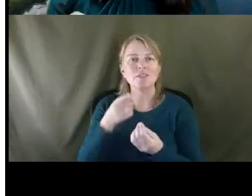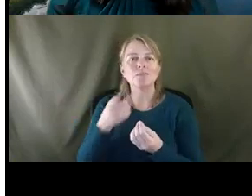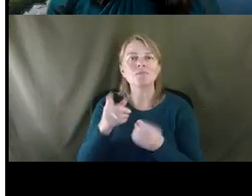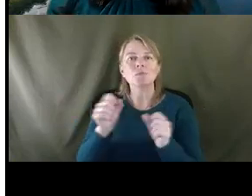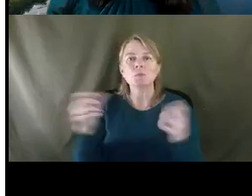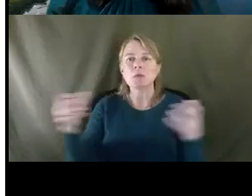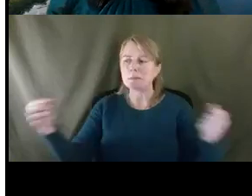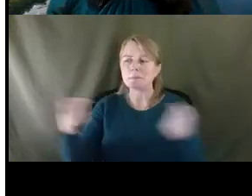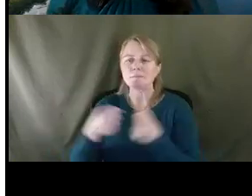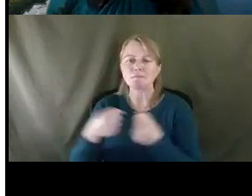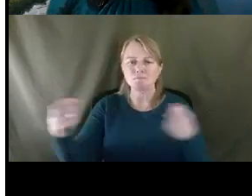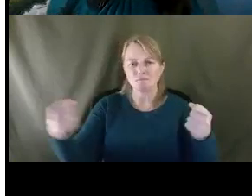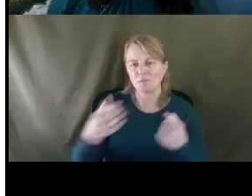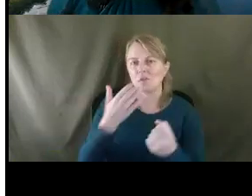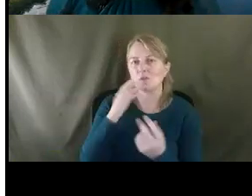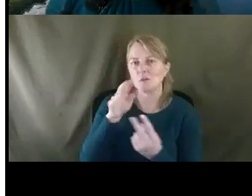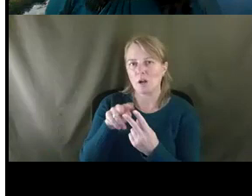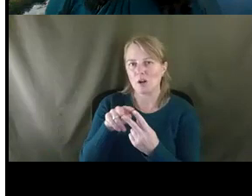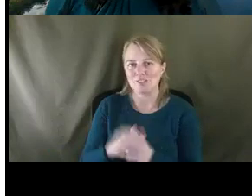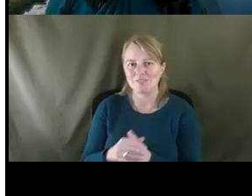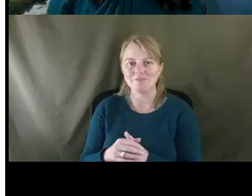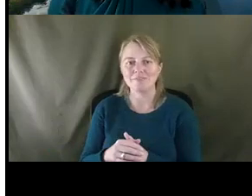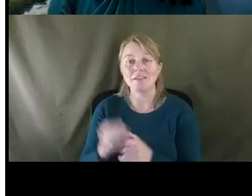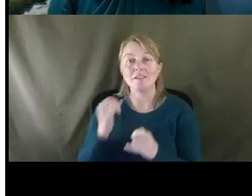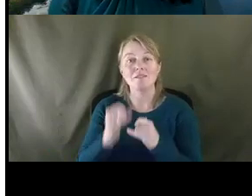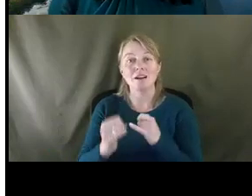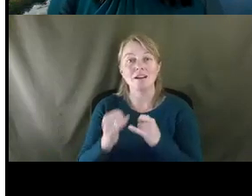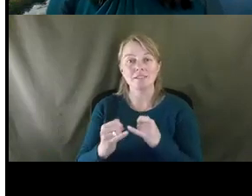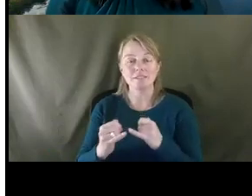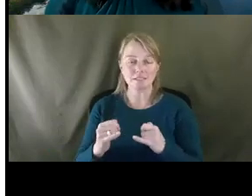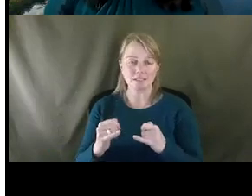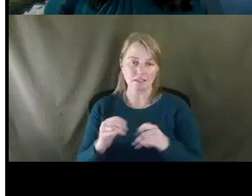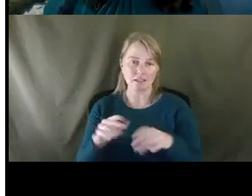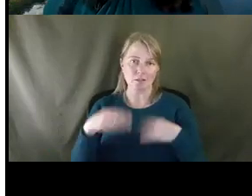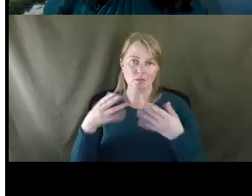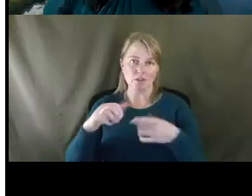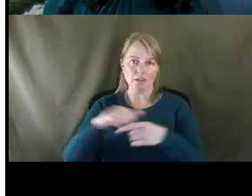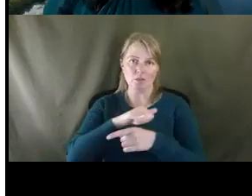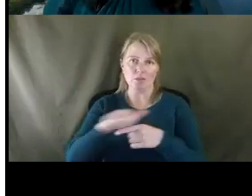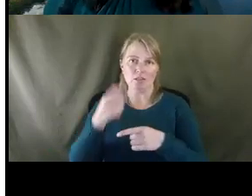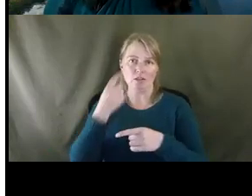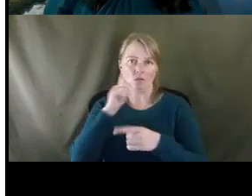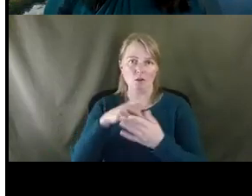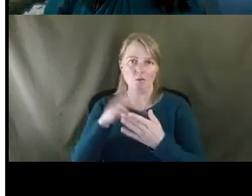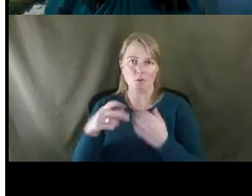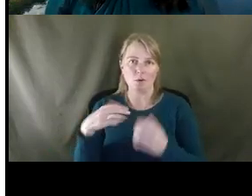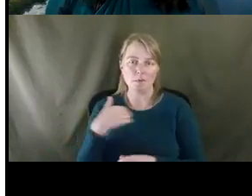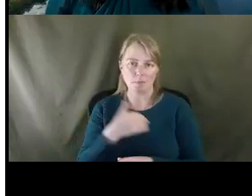good pairs together. And finally, you'll want to provide training to the program members.